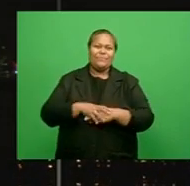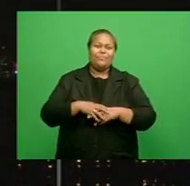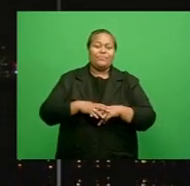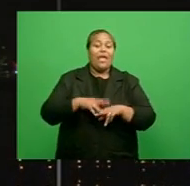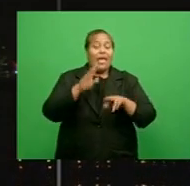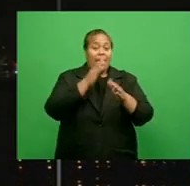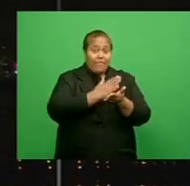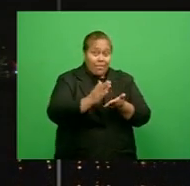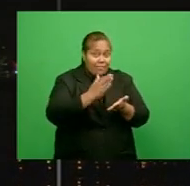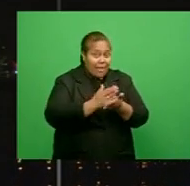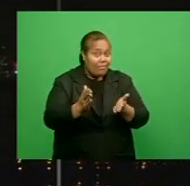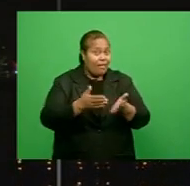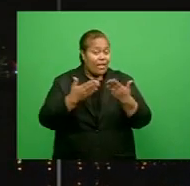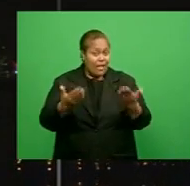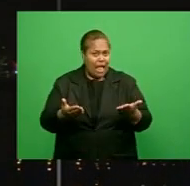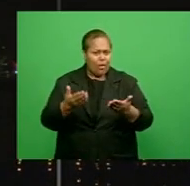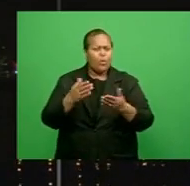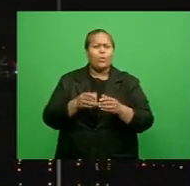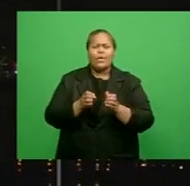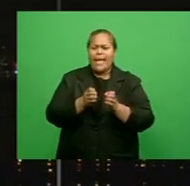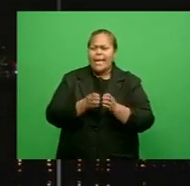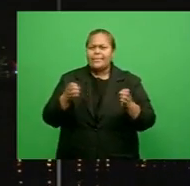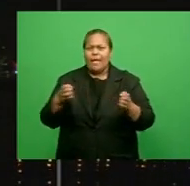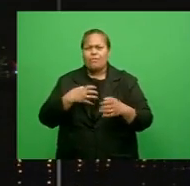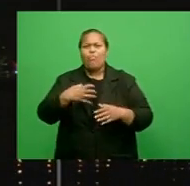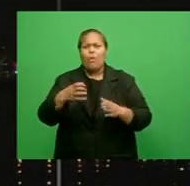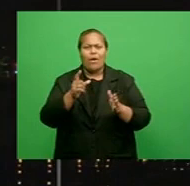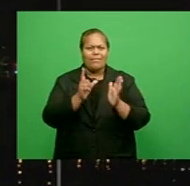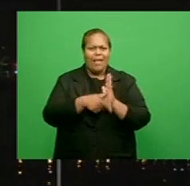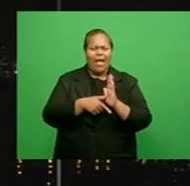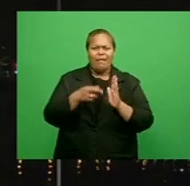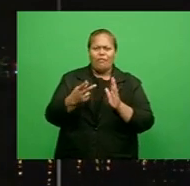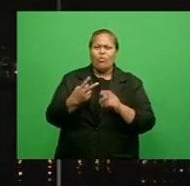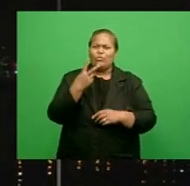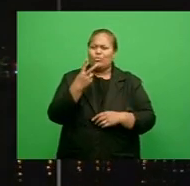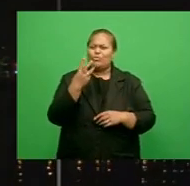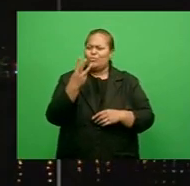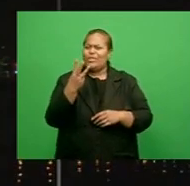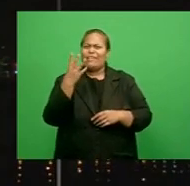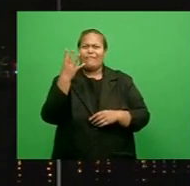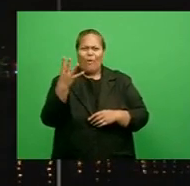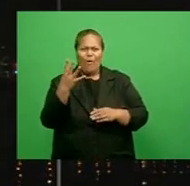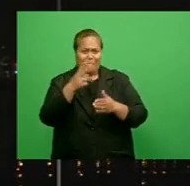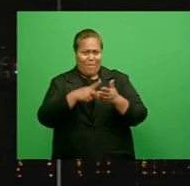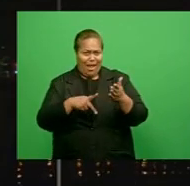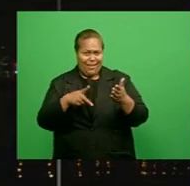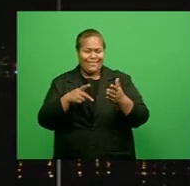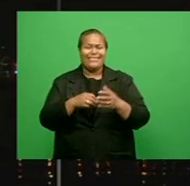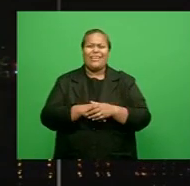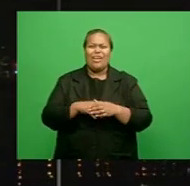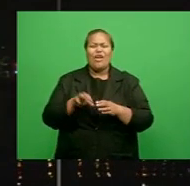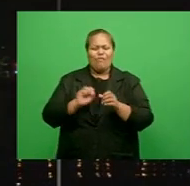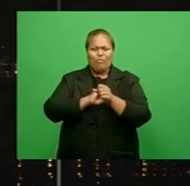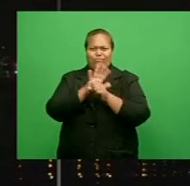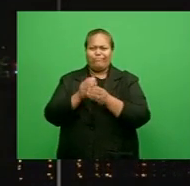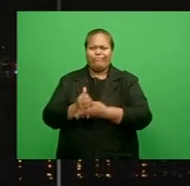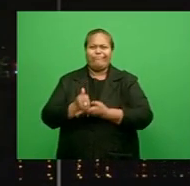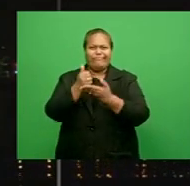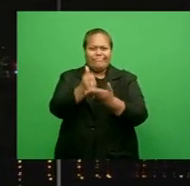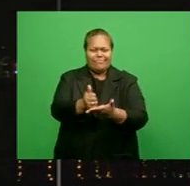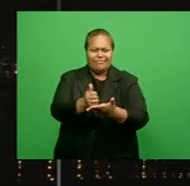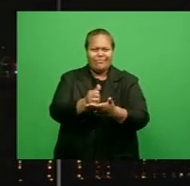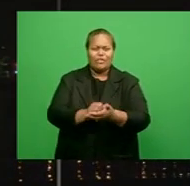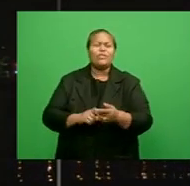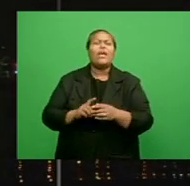Provident Fund has extended phases 2, 3 and 4 of the COVID-19 relief assistance. Chief Executive Chauchi Koroi says this follows